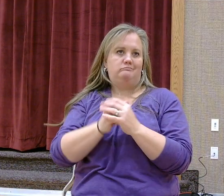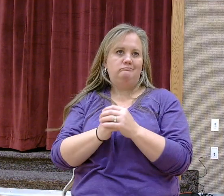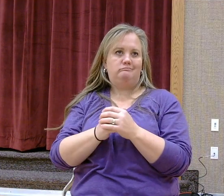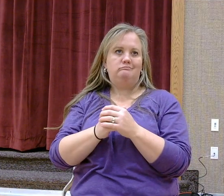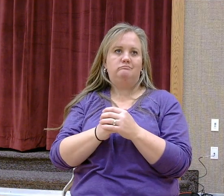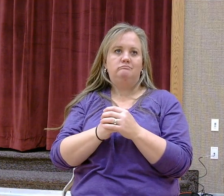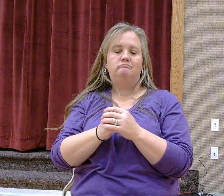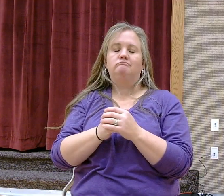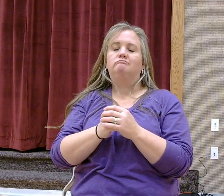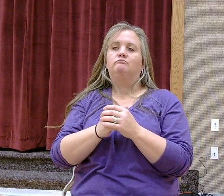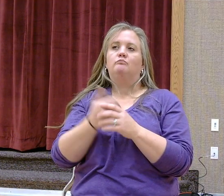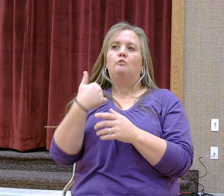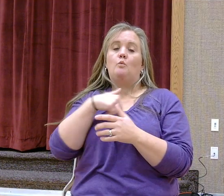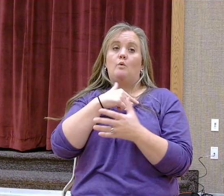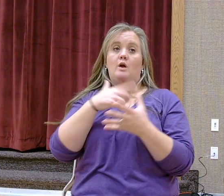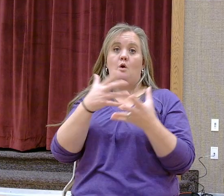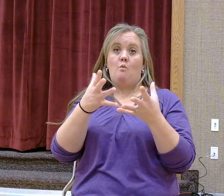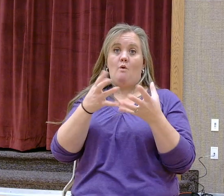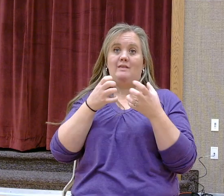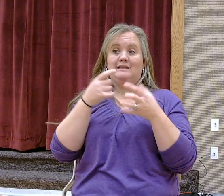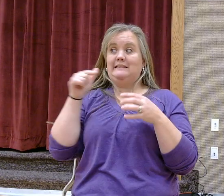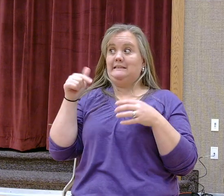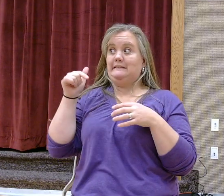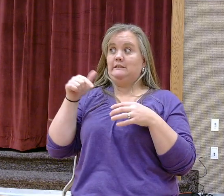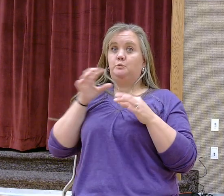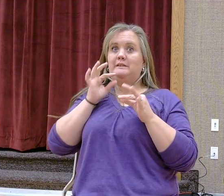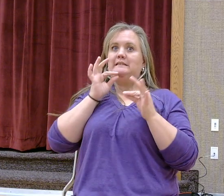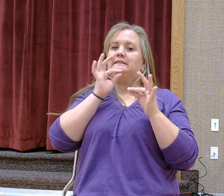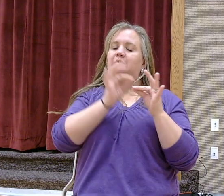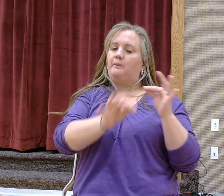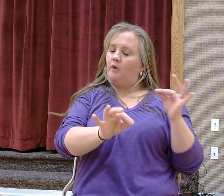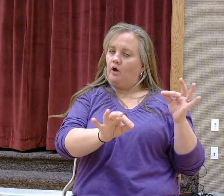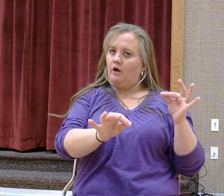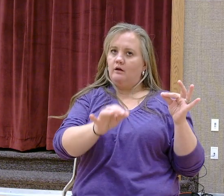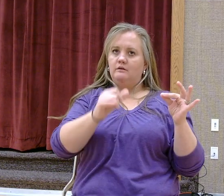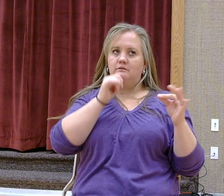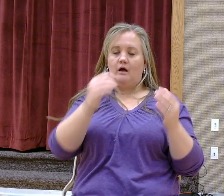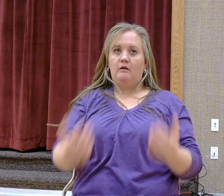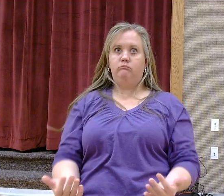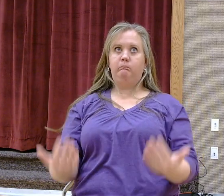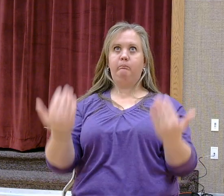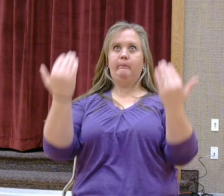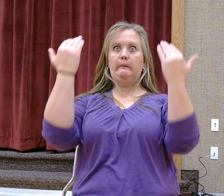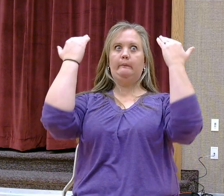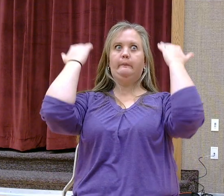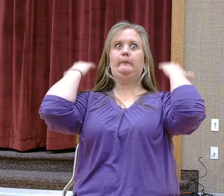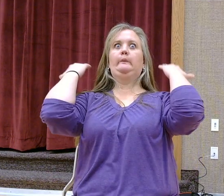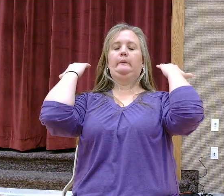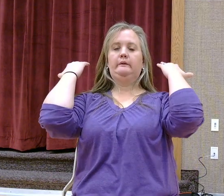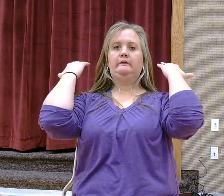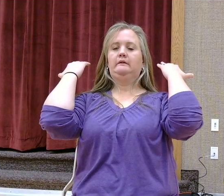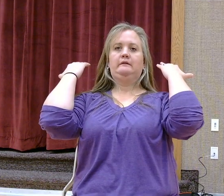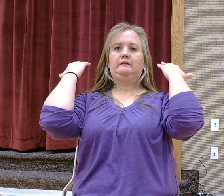Also, we want this to be simple, right? We don't want it to be overbearing. We don't want it to